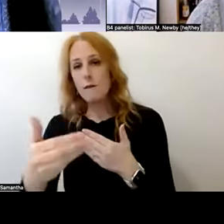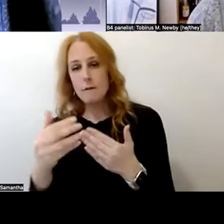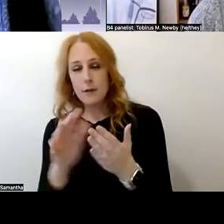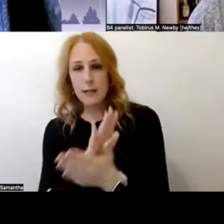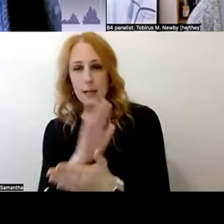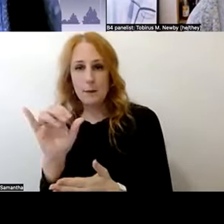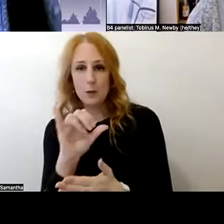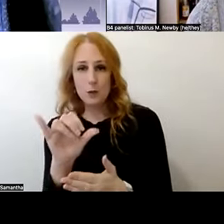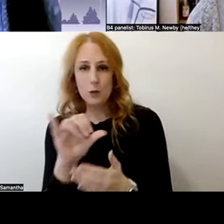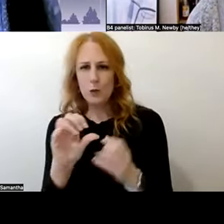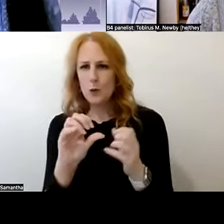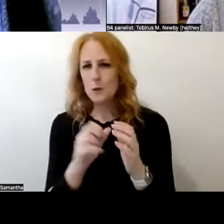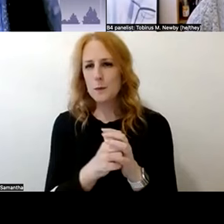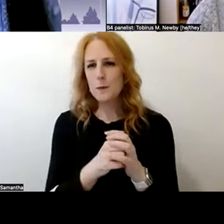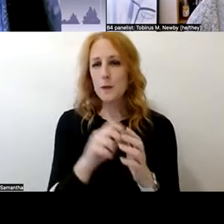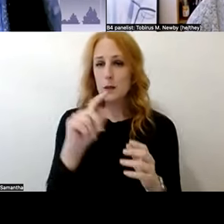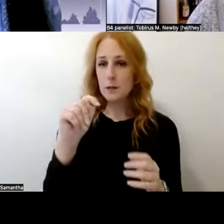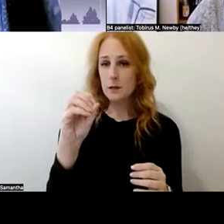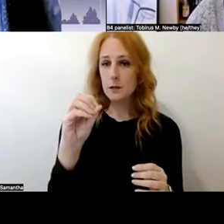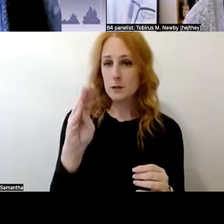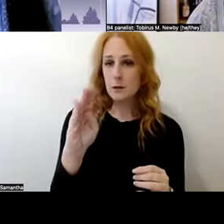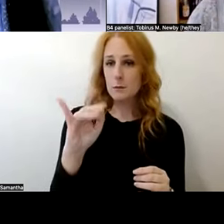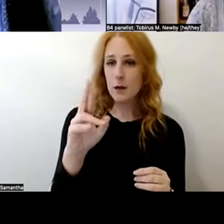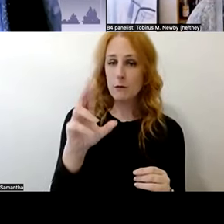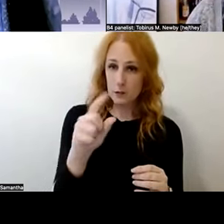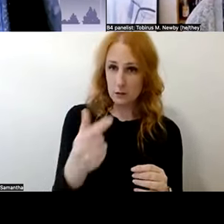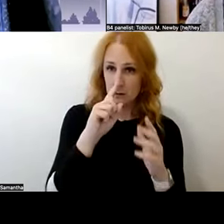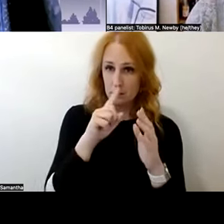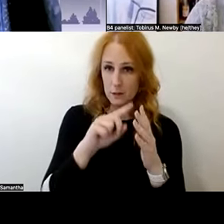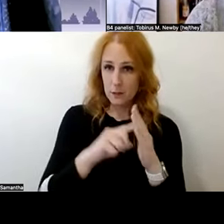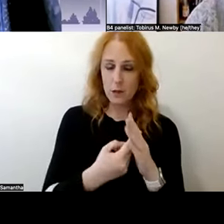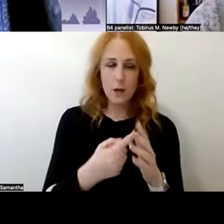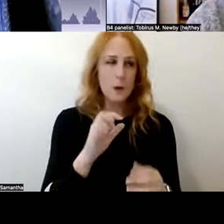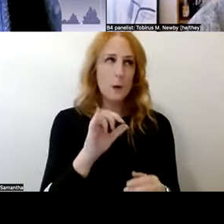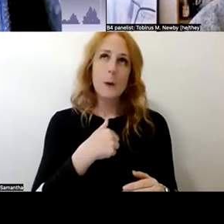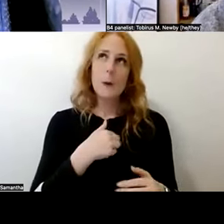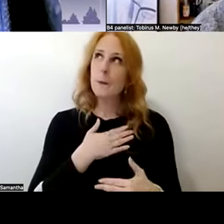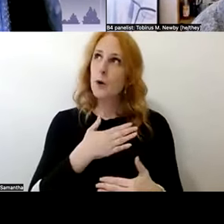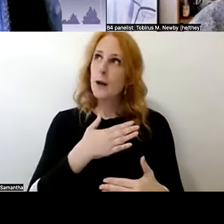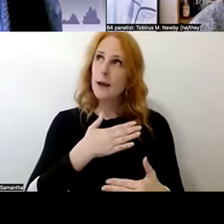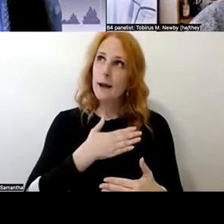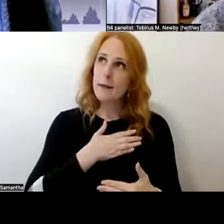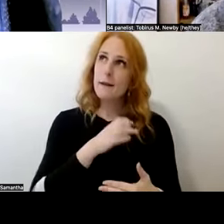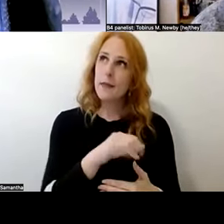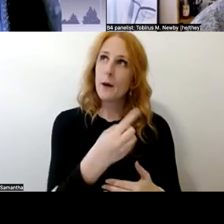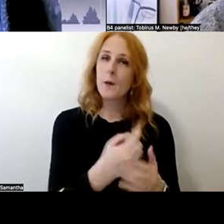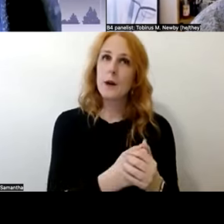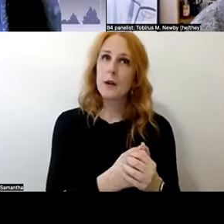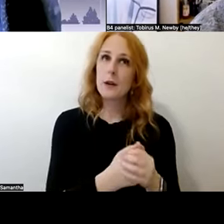question. Yeah, absolutely. Ooh, I had to take a deep breath on that one. How do we